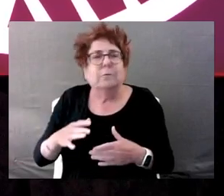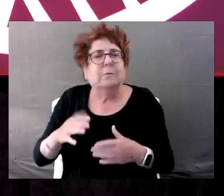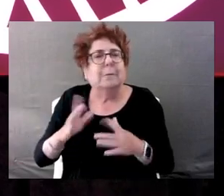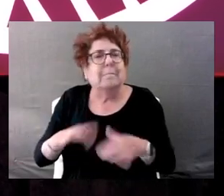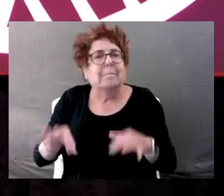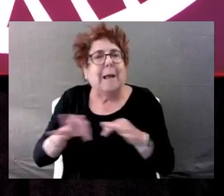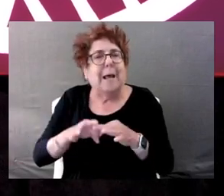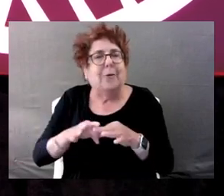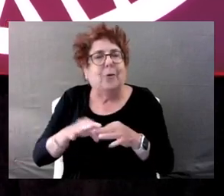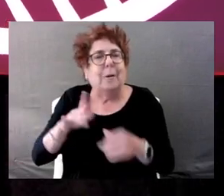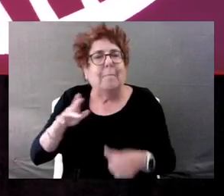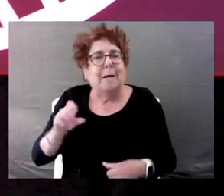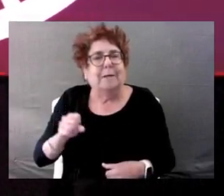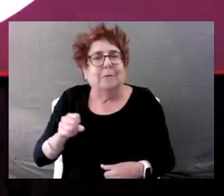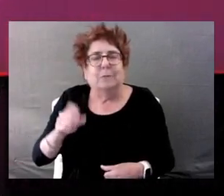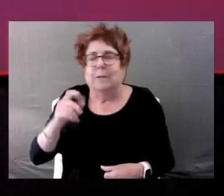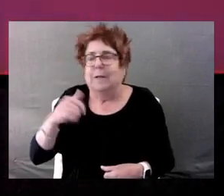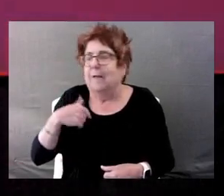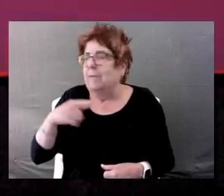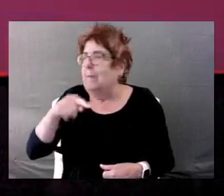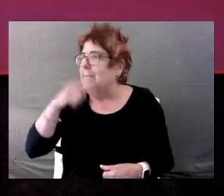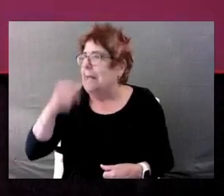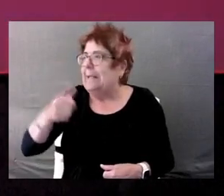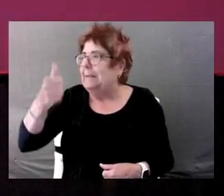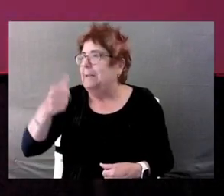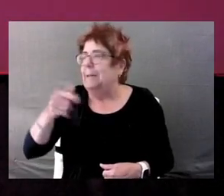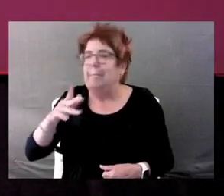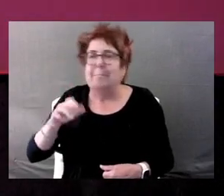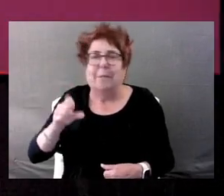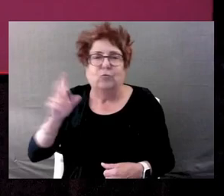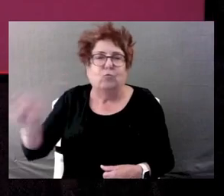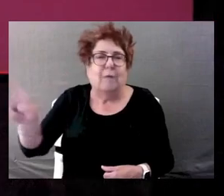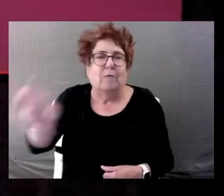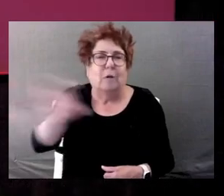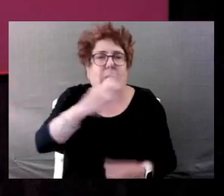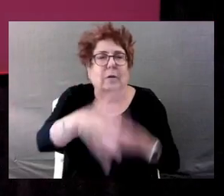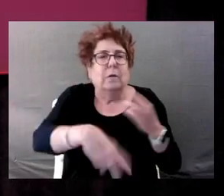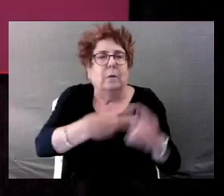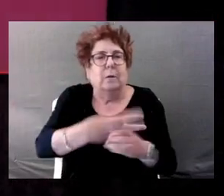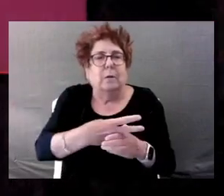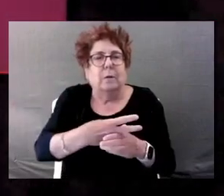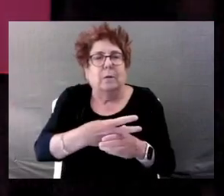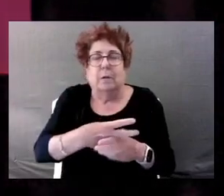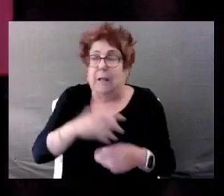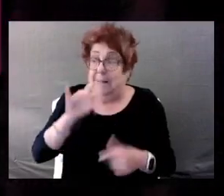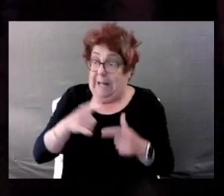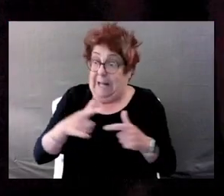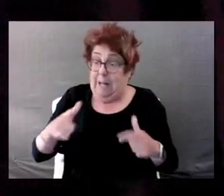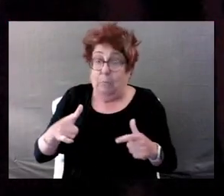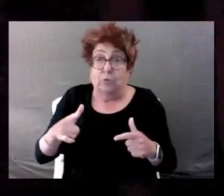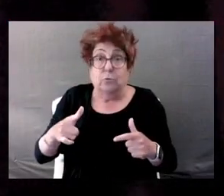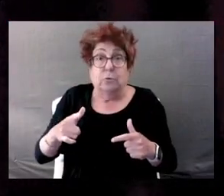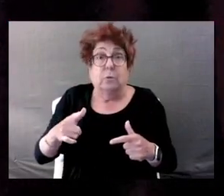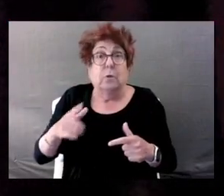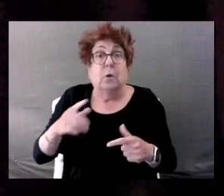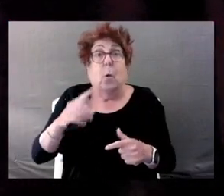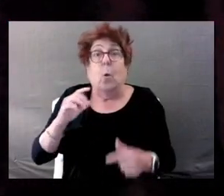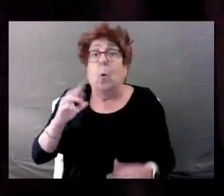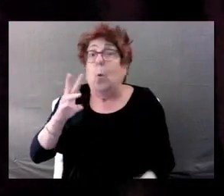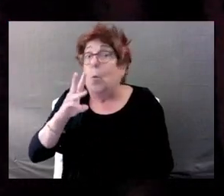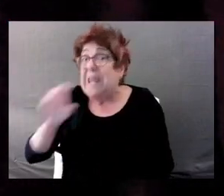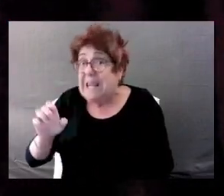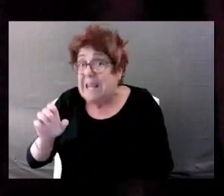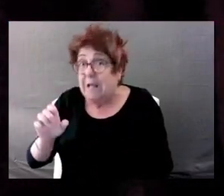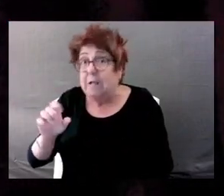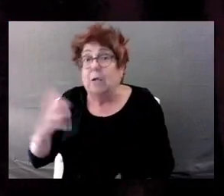around the world, you will always see language that is we, it's about us, that is actually inclusive, so that it's not that our